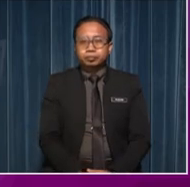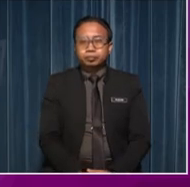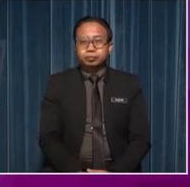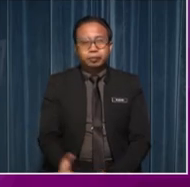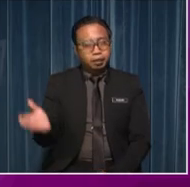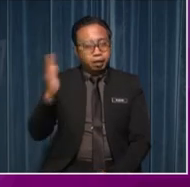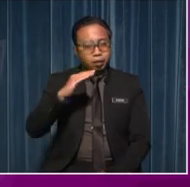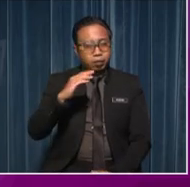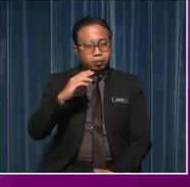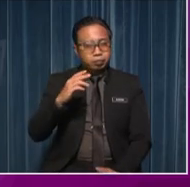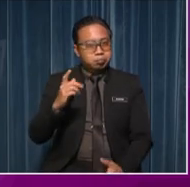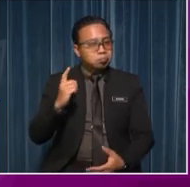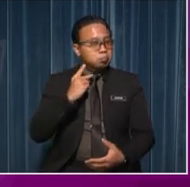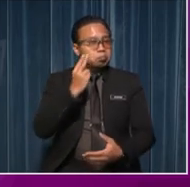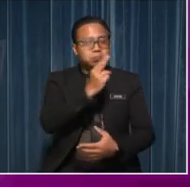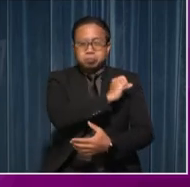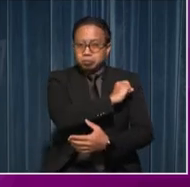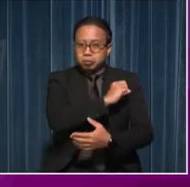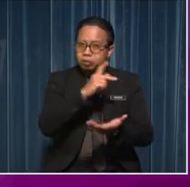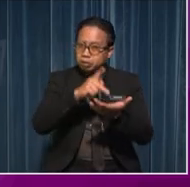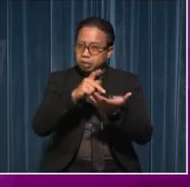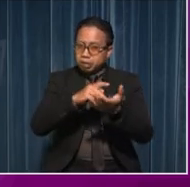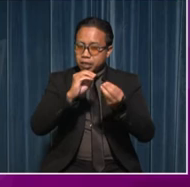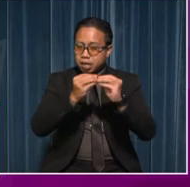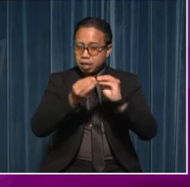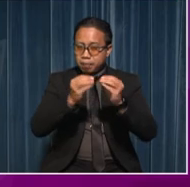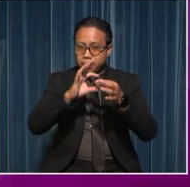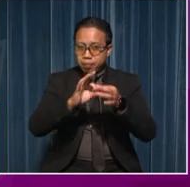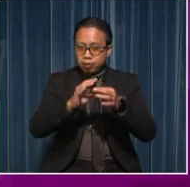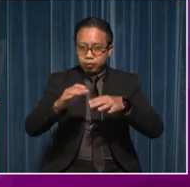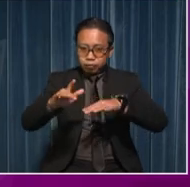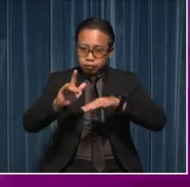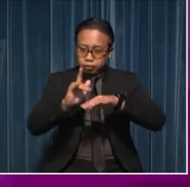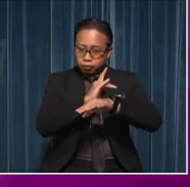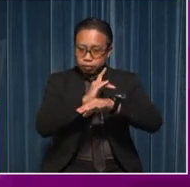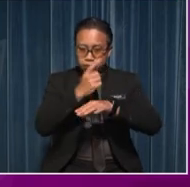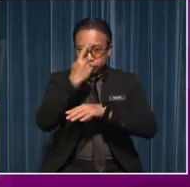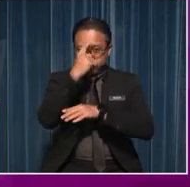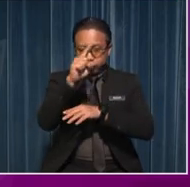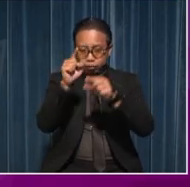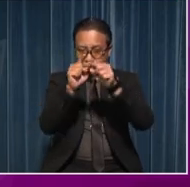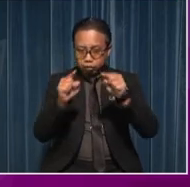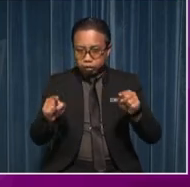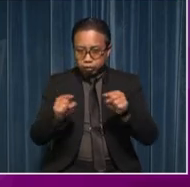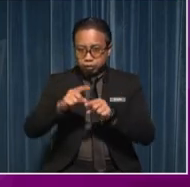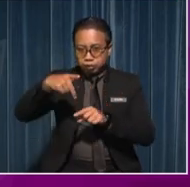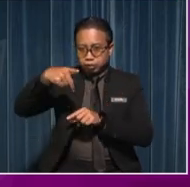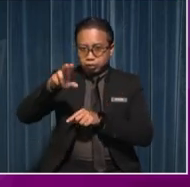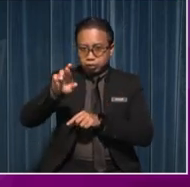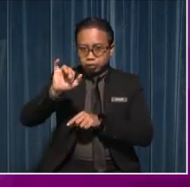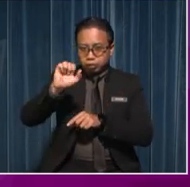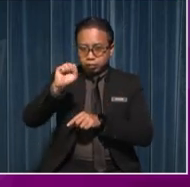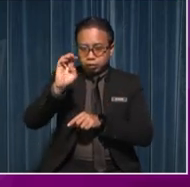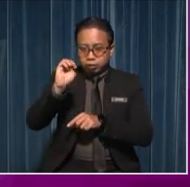Now, let us begin to count the number of surfaces for a triangular prism.